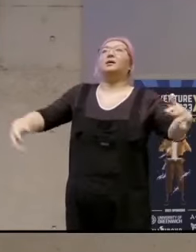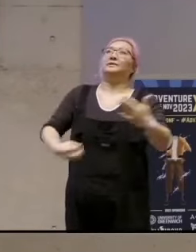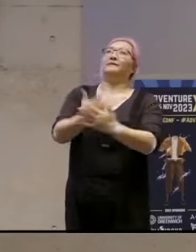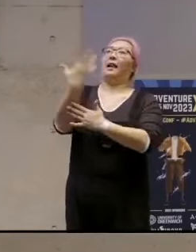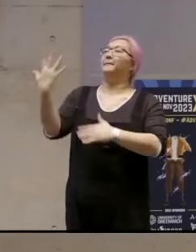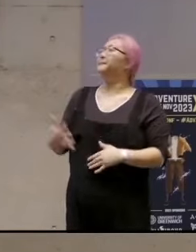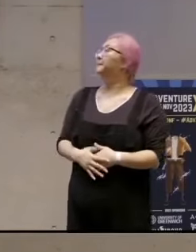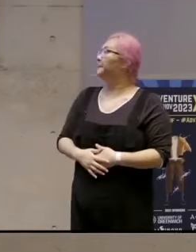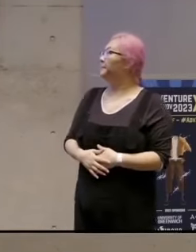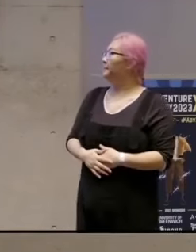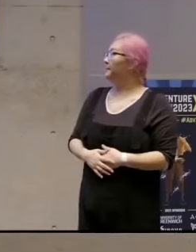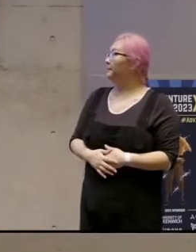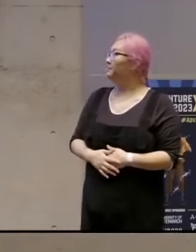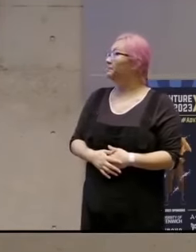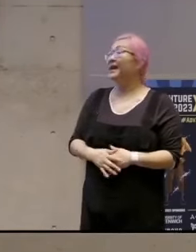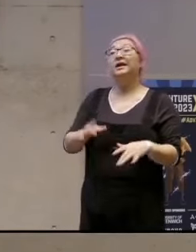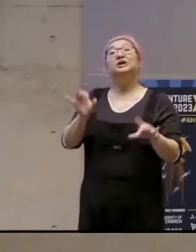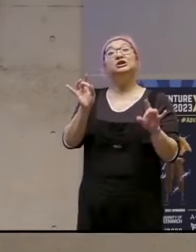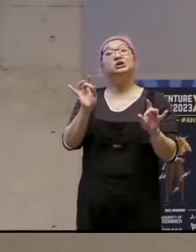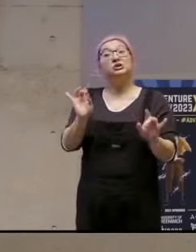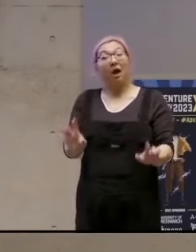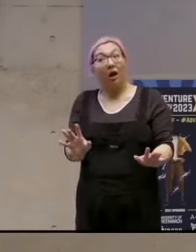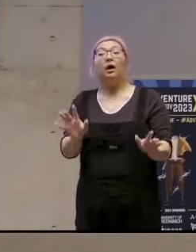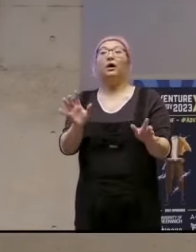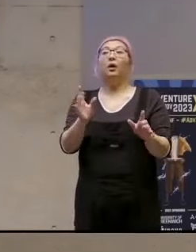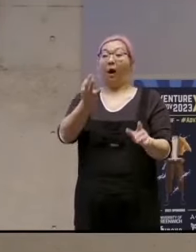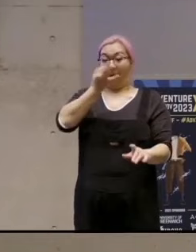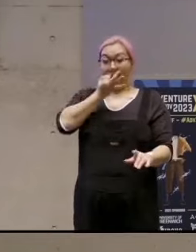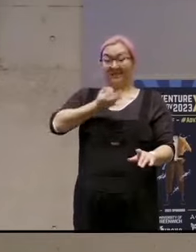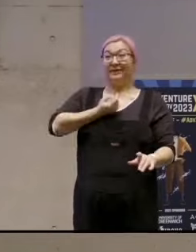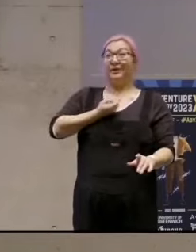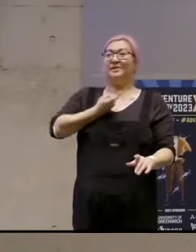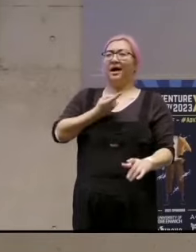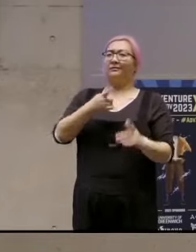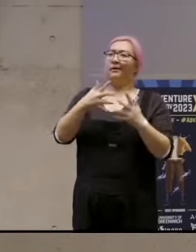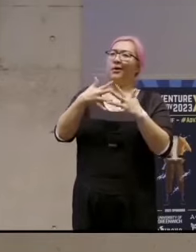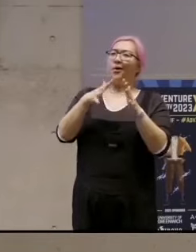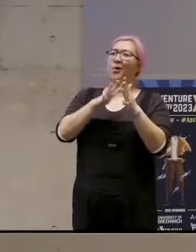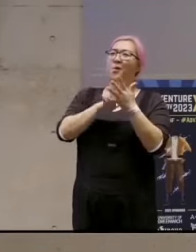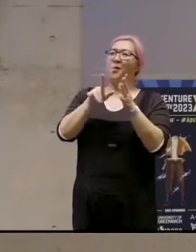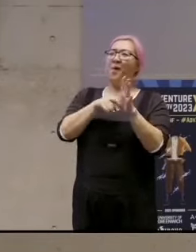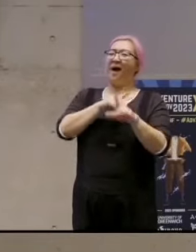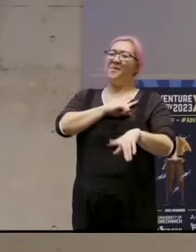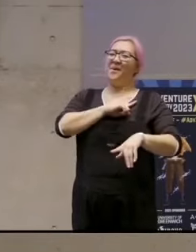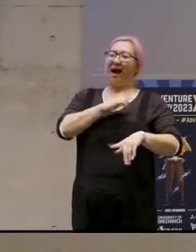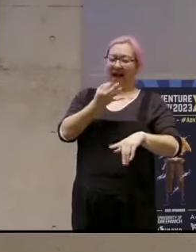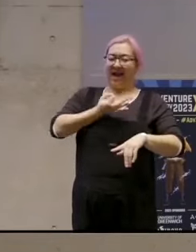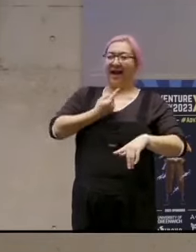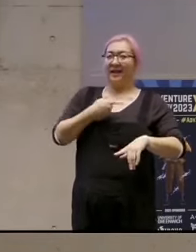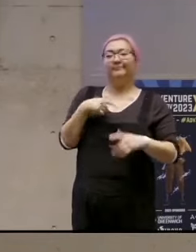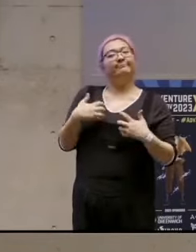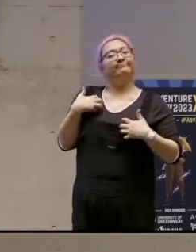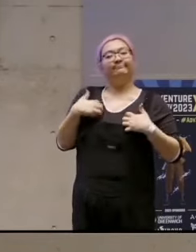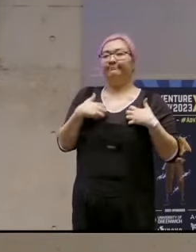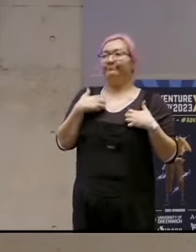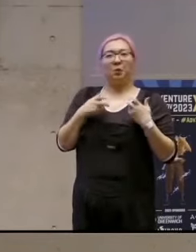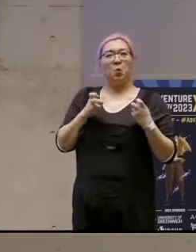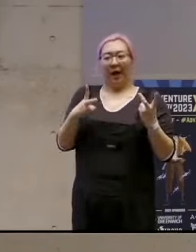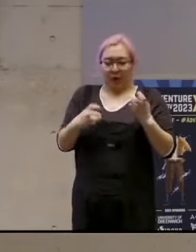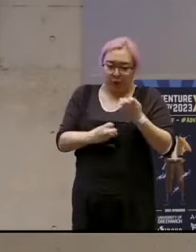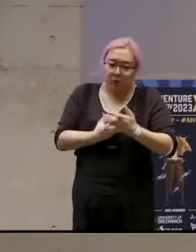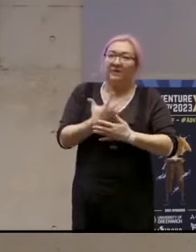of looking at your creative motivation. And it doesn't have to be a way to stop you from taking on this